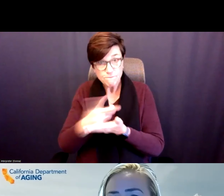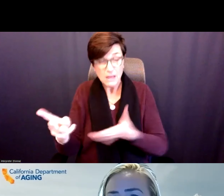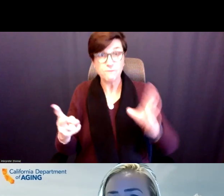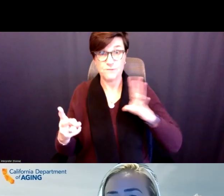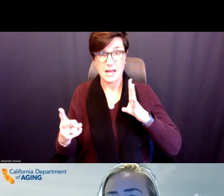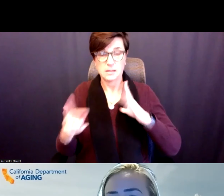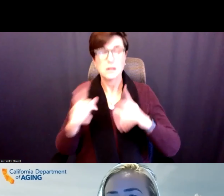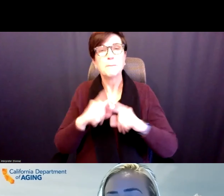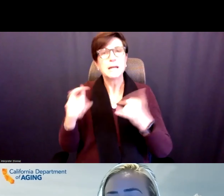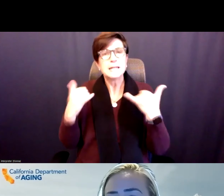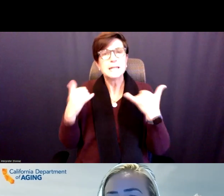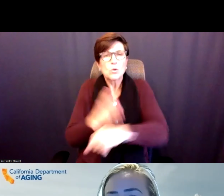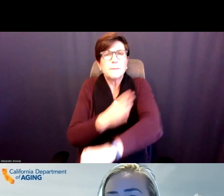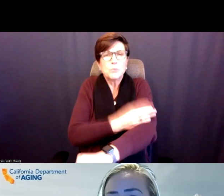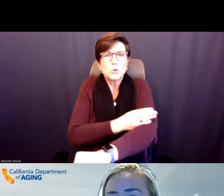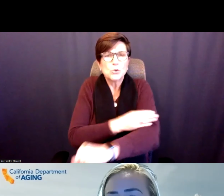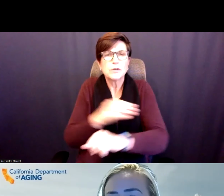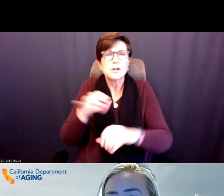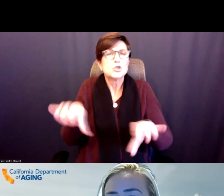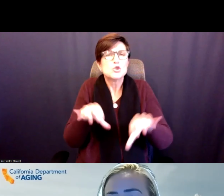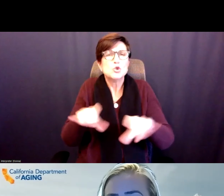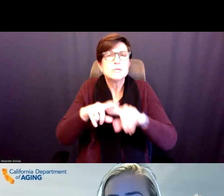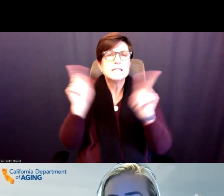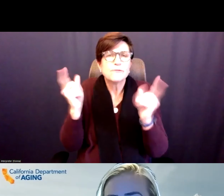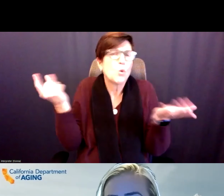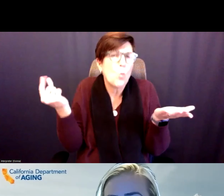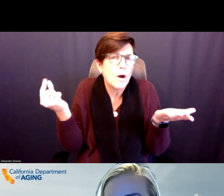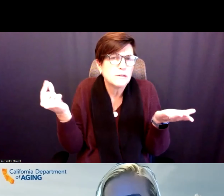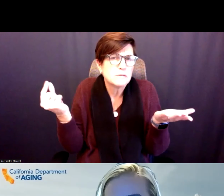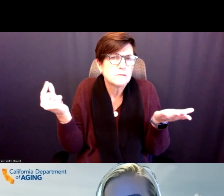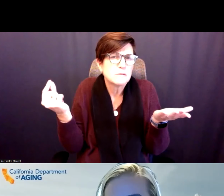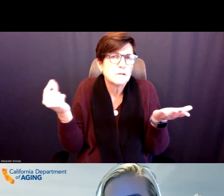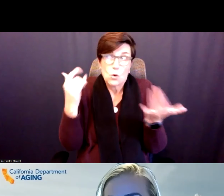and incorporate why